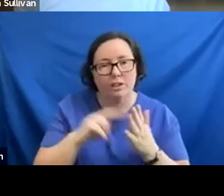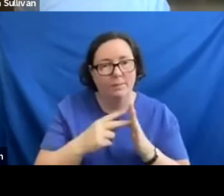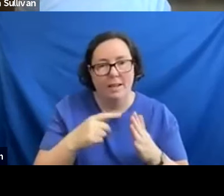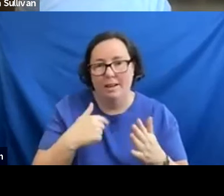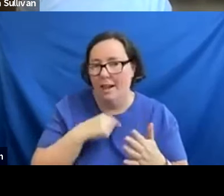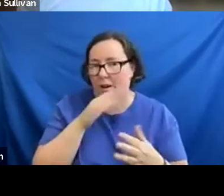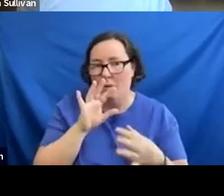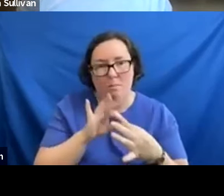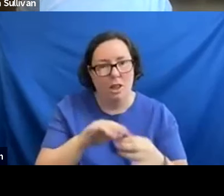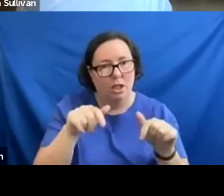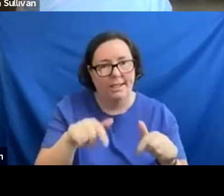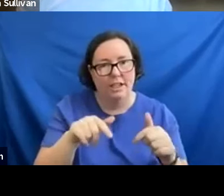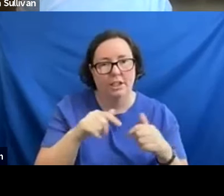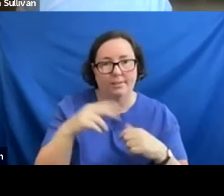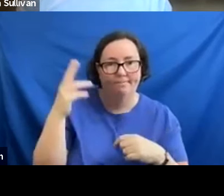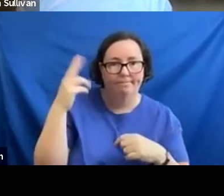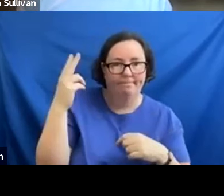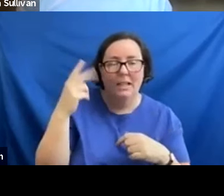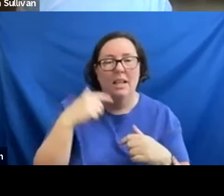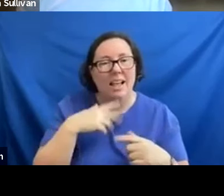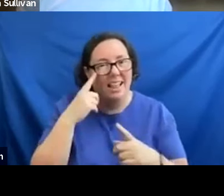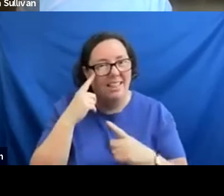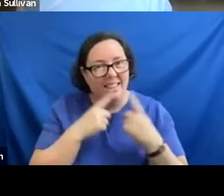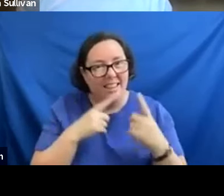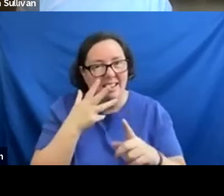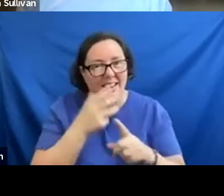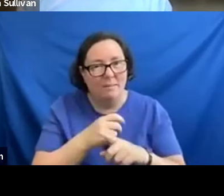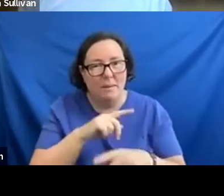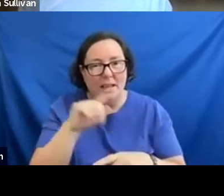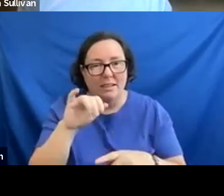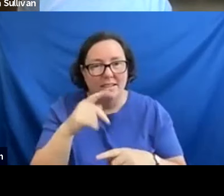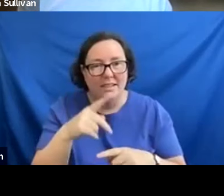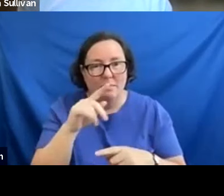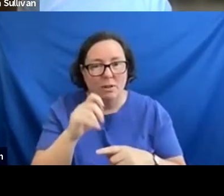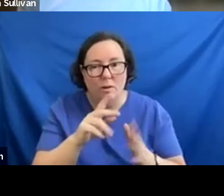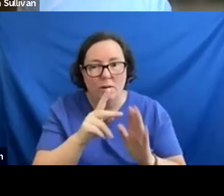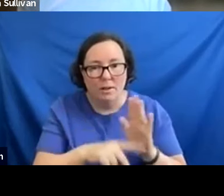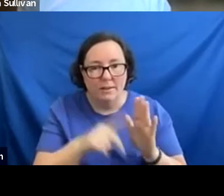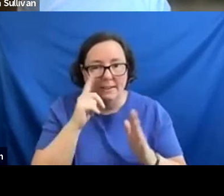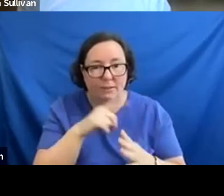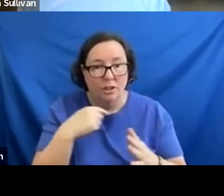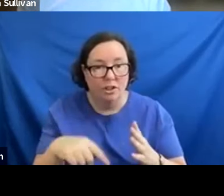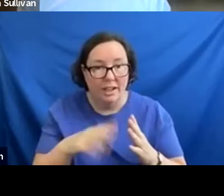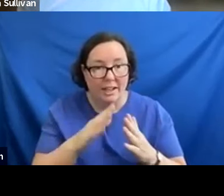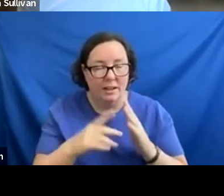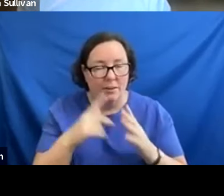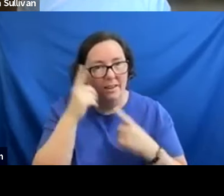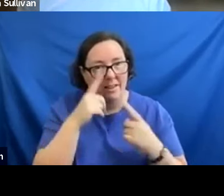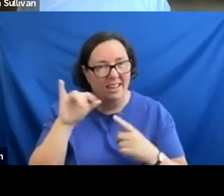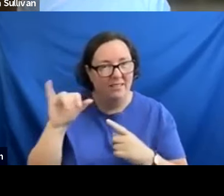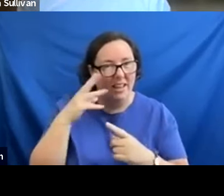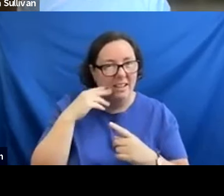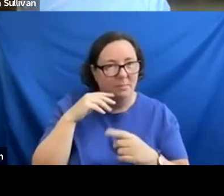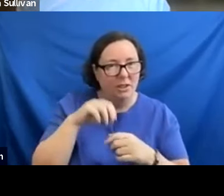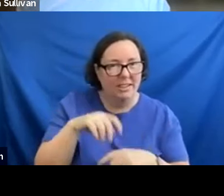don't belong here. When I think of the impact of your zip code policy to Chinatown, I think of my 7-Eleven experience.